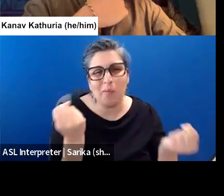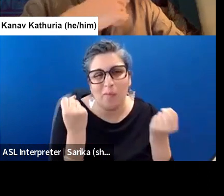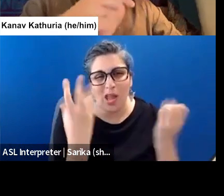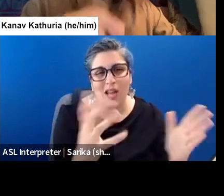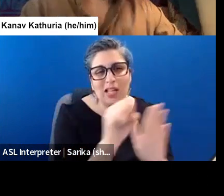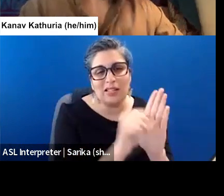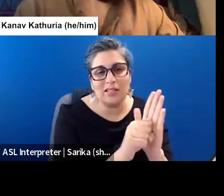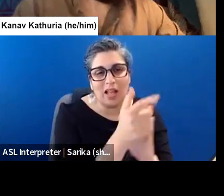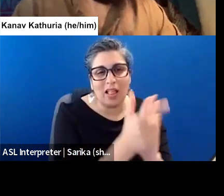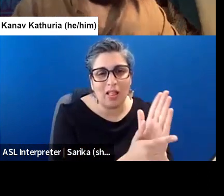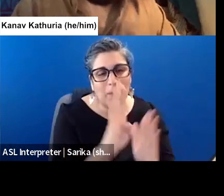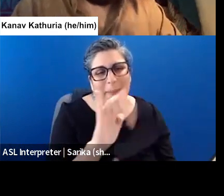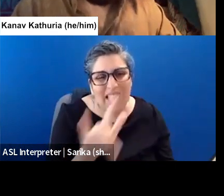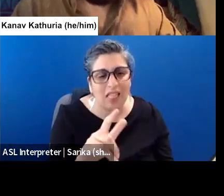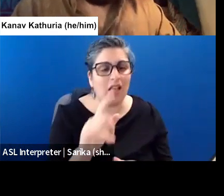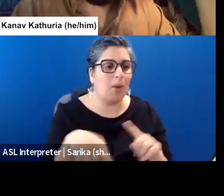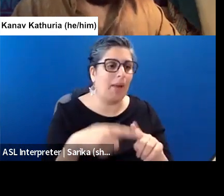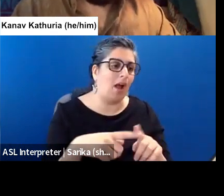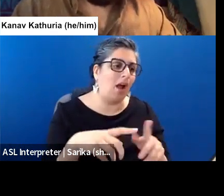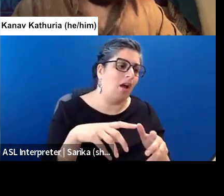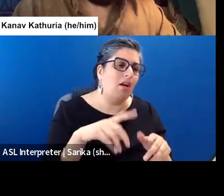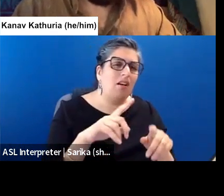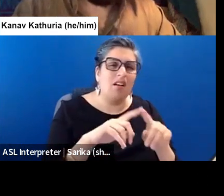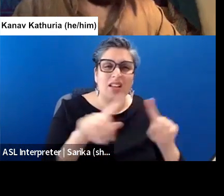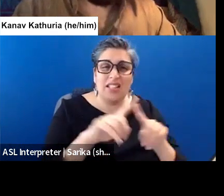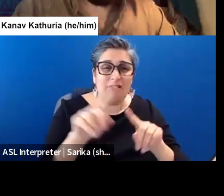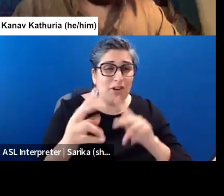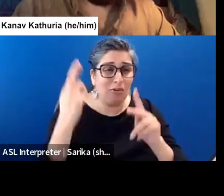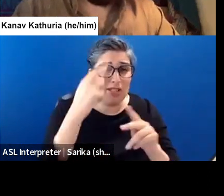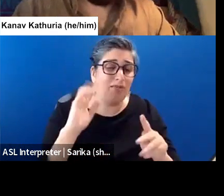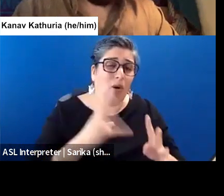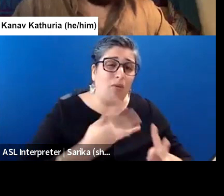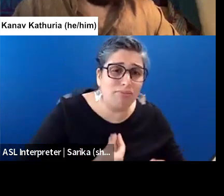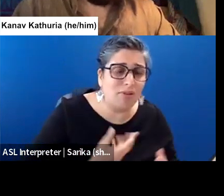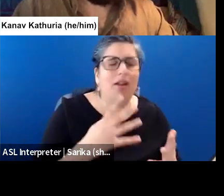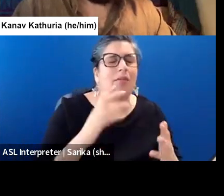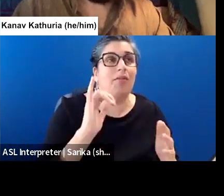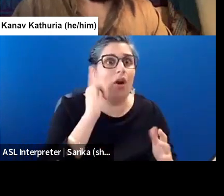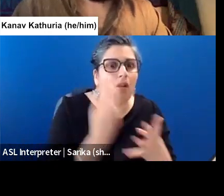that are about abortion criminalization, trans healthcare criminalization, criminalization